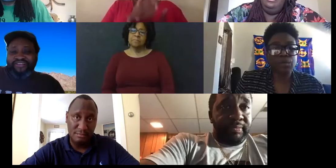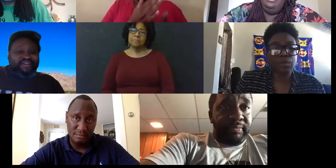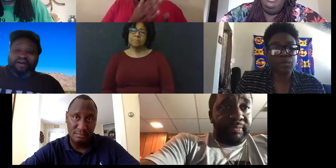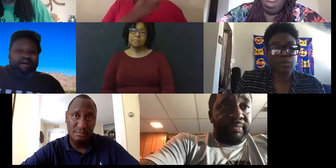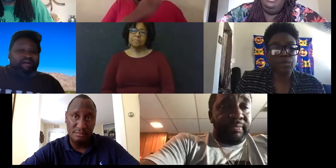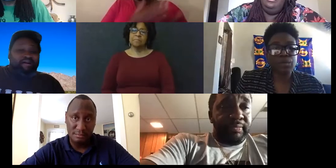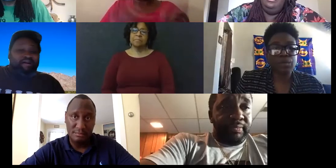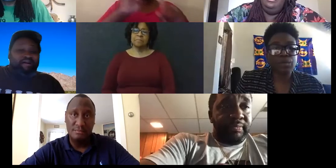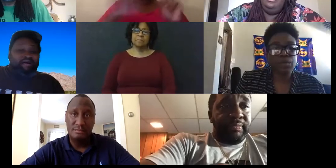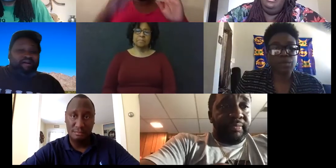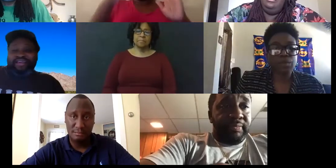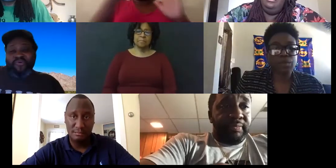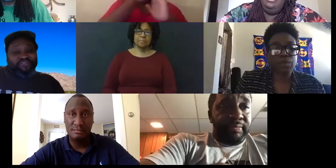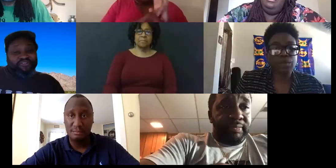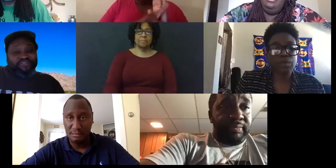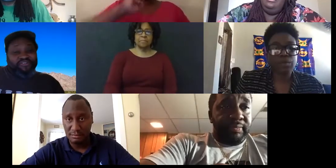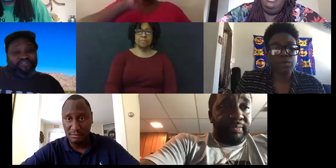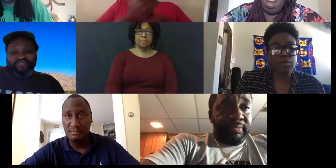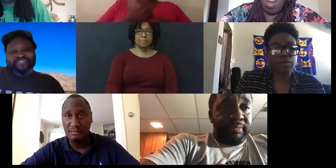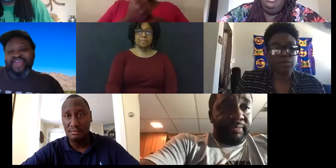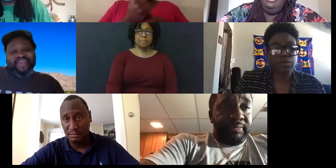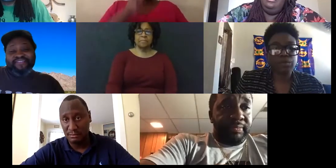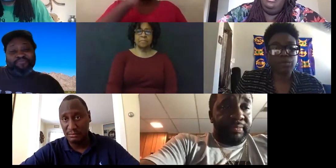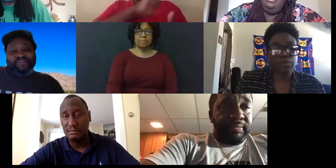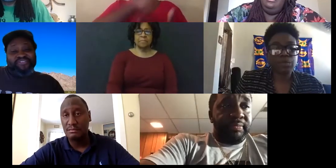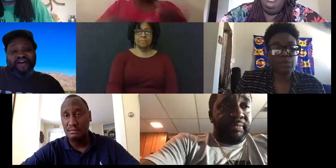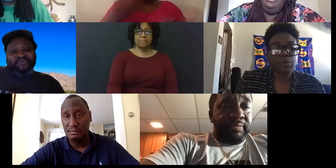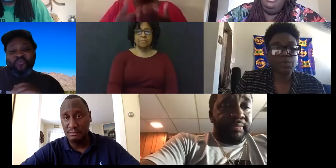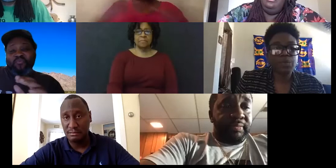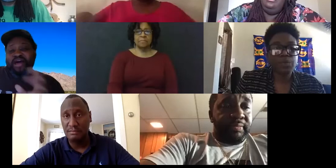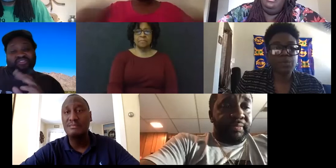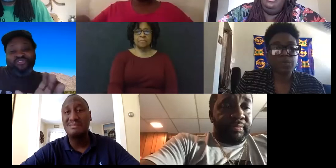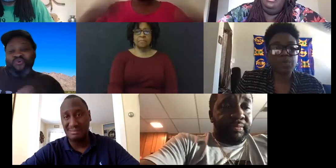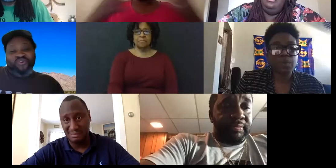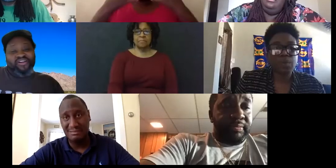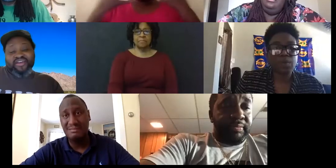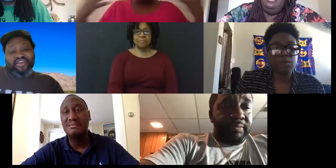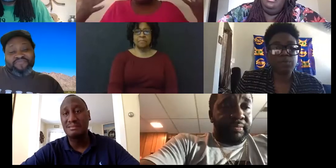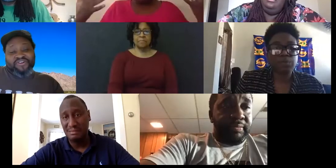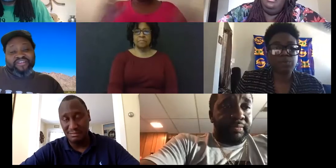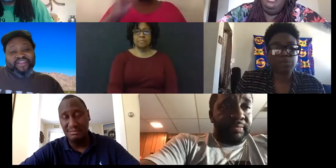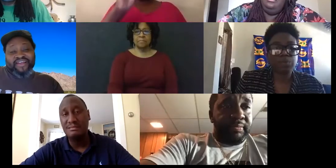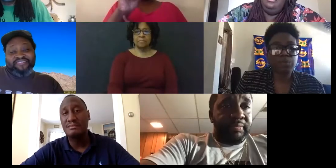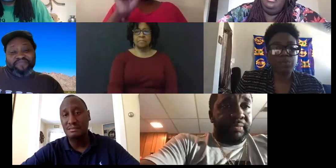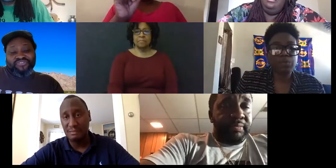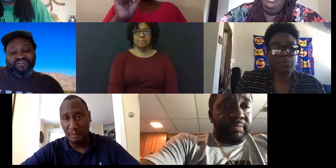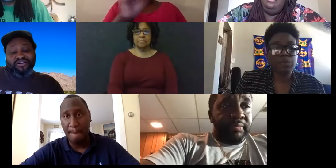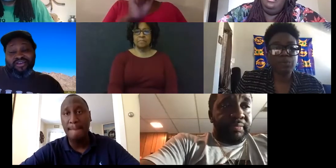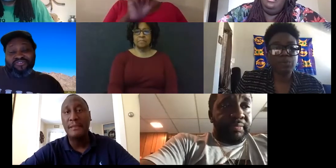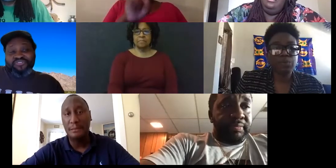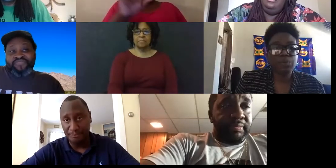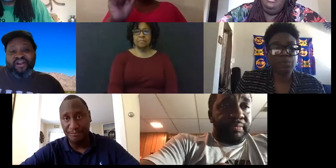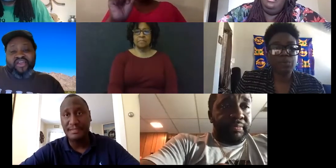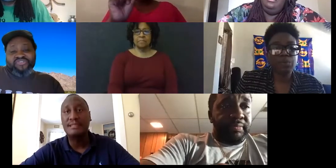protocols that are put in place are not at all wheelchair friendly. So this like ADA support is out the door as far as any of that stuff